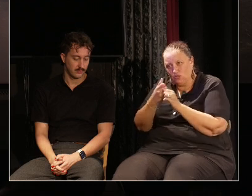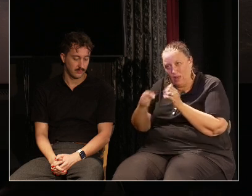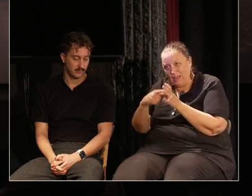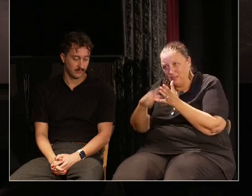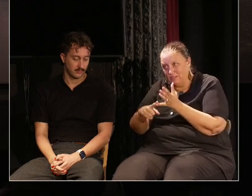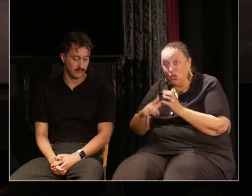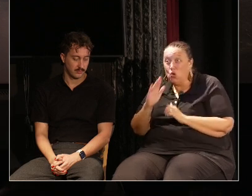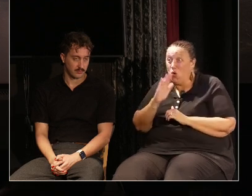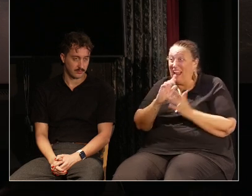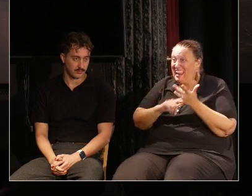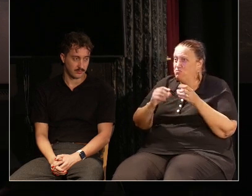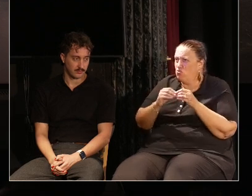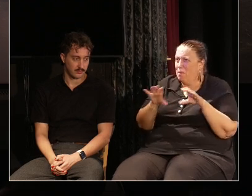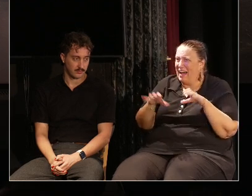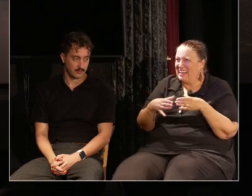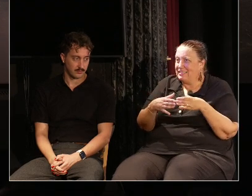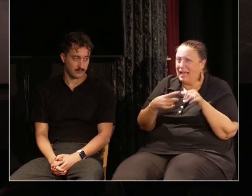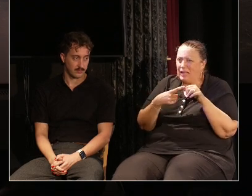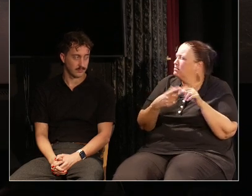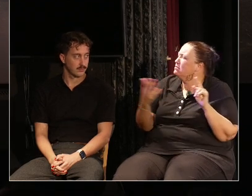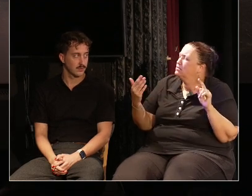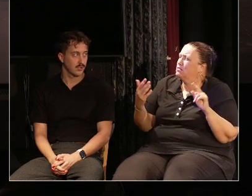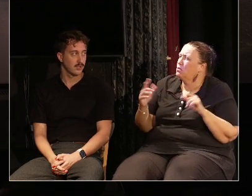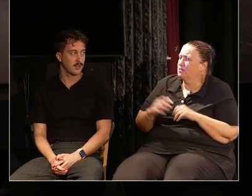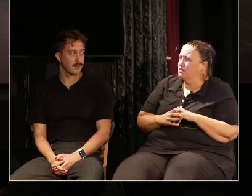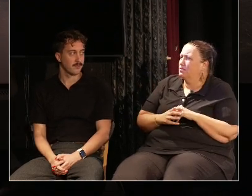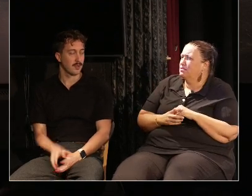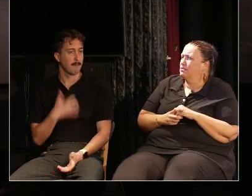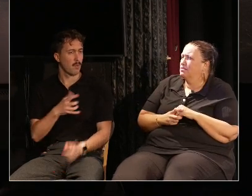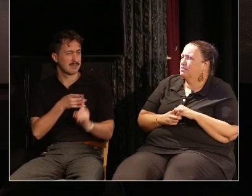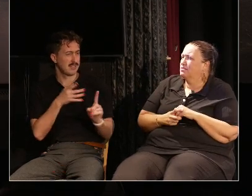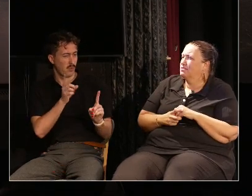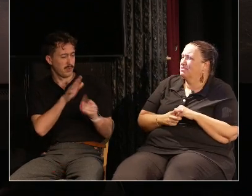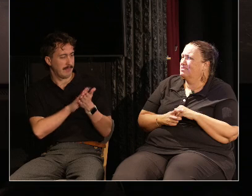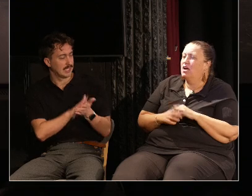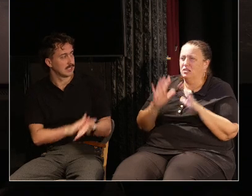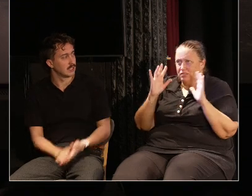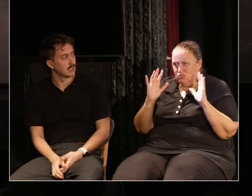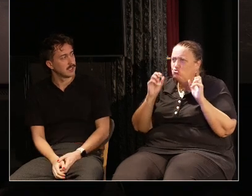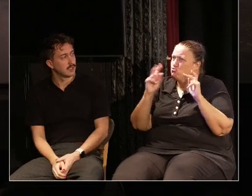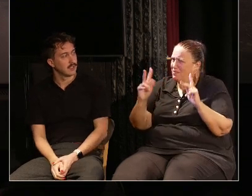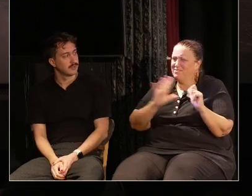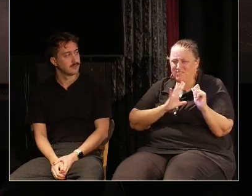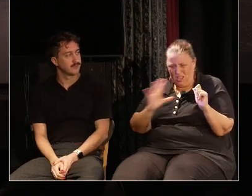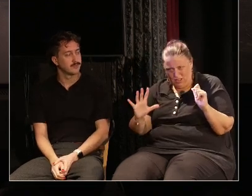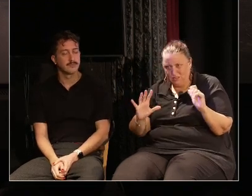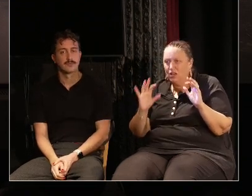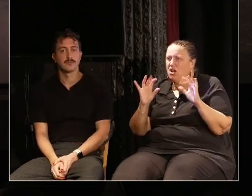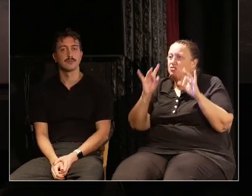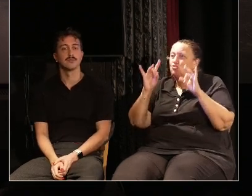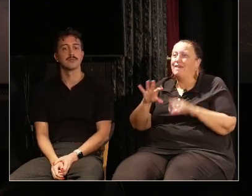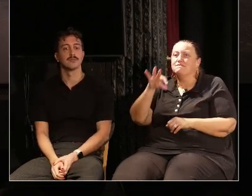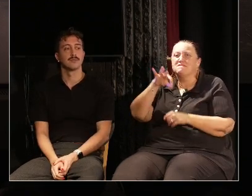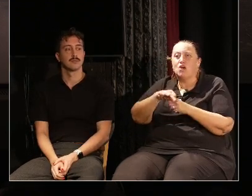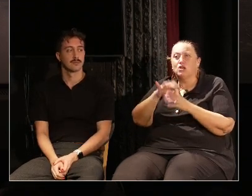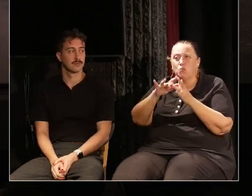to a questionnaire that sort of spouts... Can you be a bit more specific? Yeah, sure. Yep. Sorry. No, that's okay. The Australia